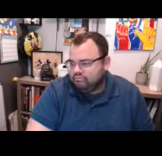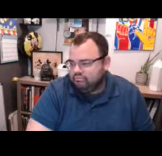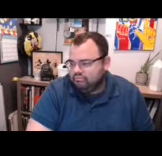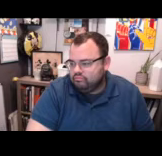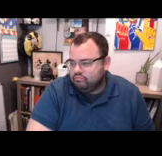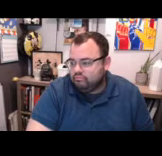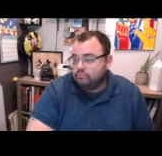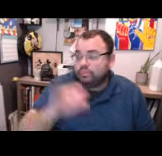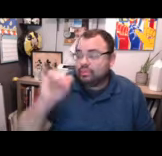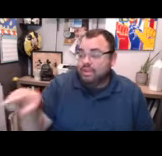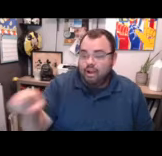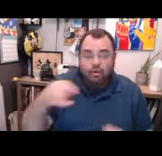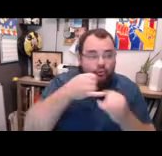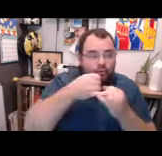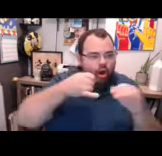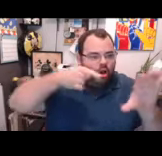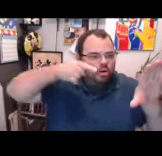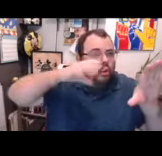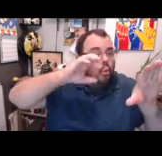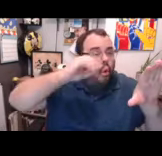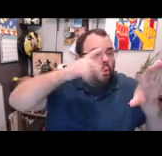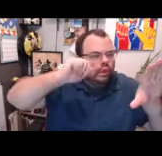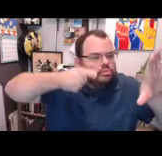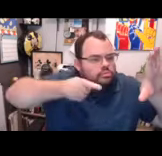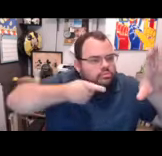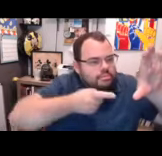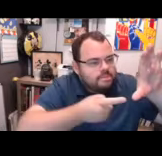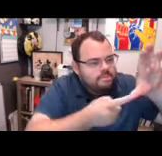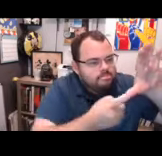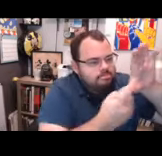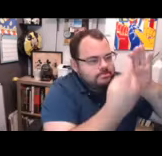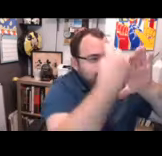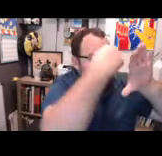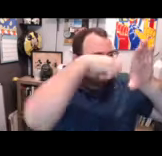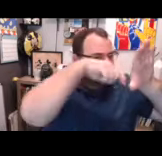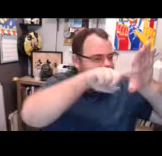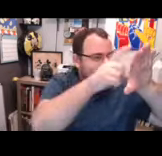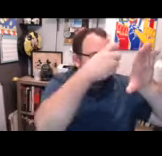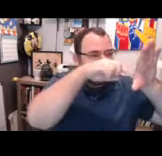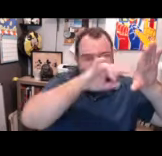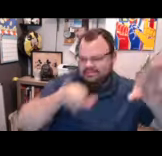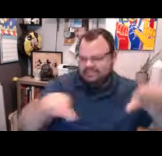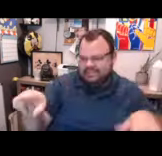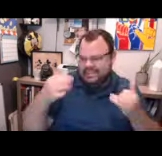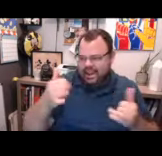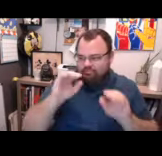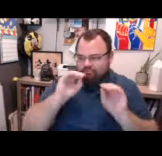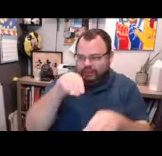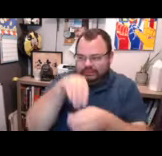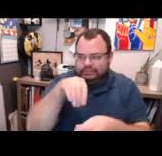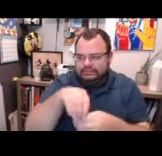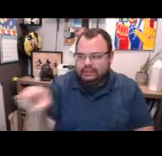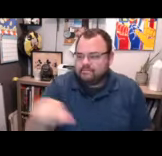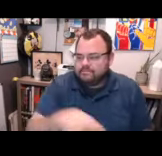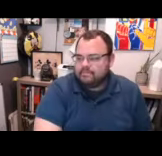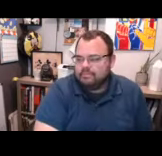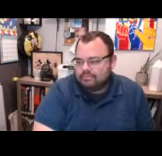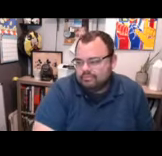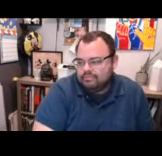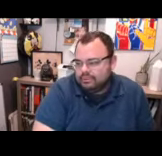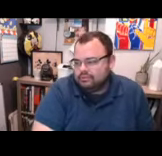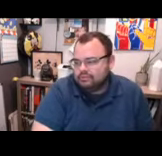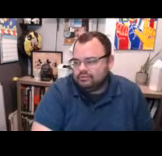cochleostomy that I created previously during the mastoidectomy portion of the procedure. That Here wire I'm goes slowly advancing the around implant into all the the cochlea.